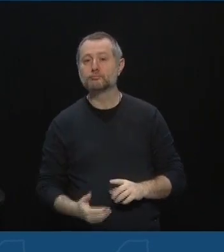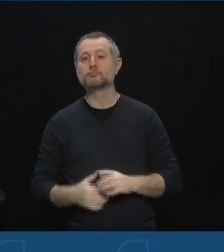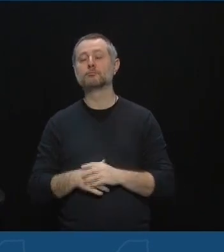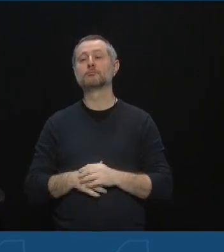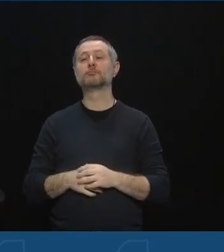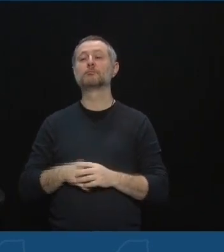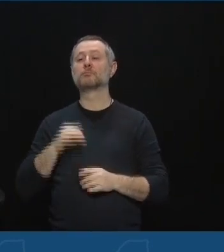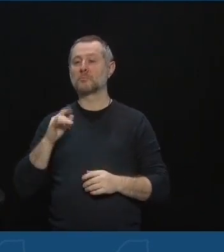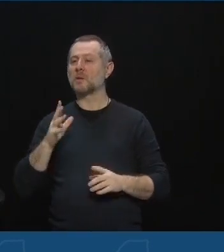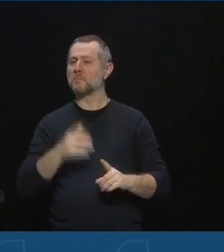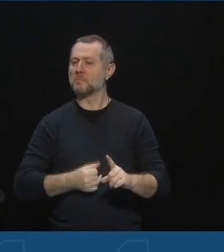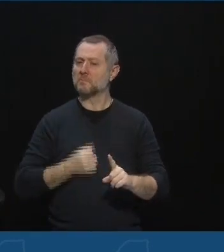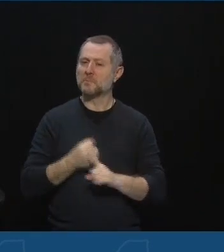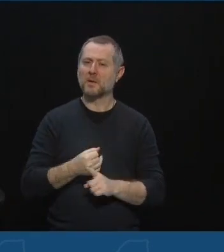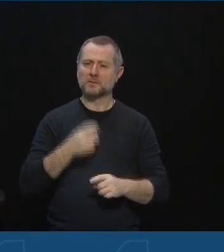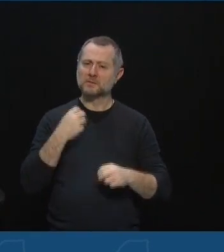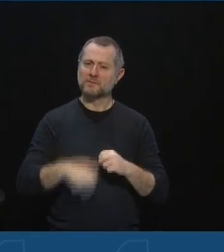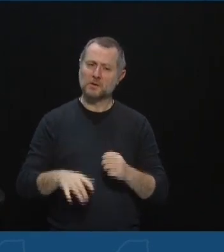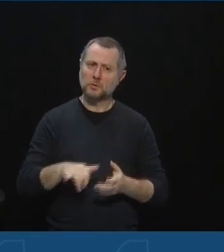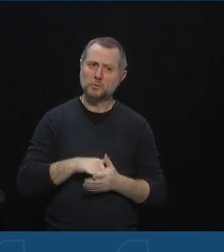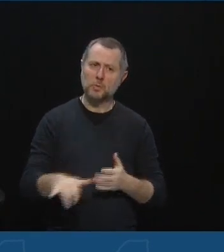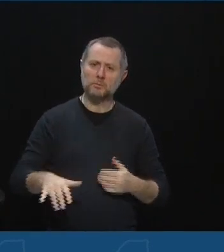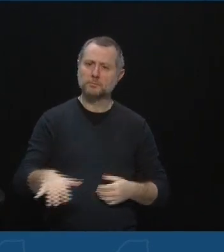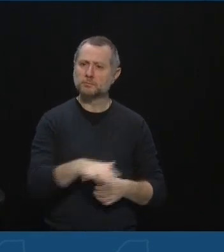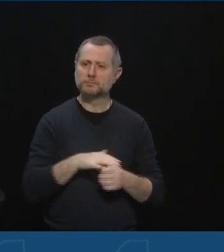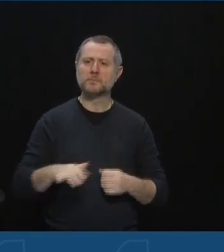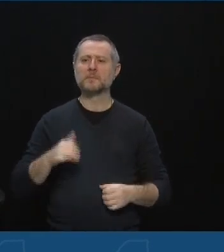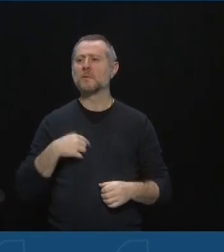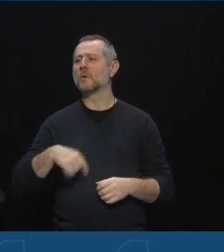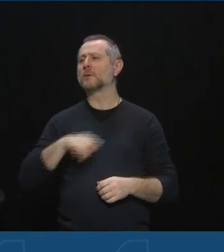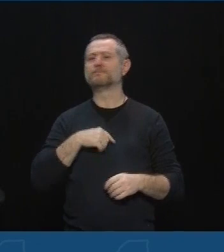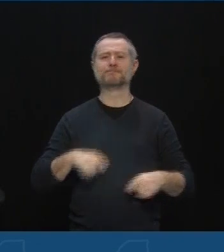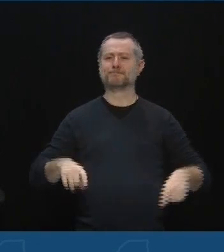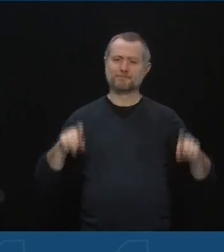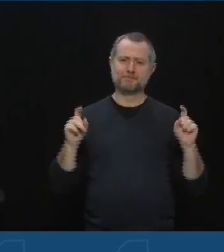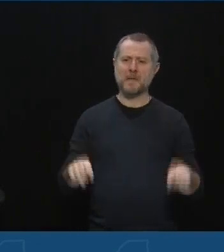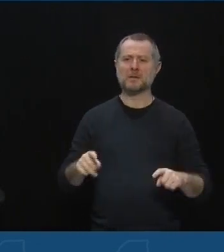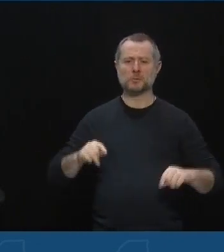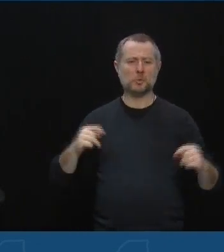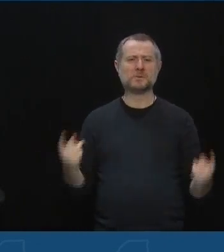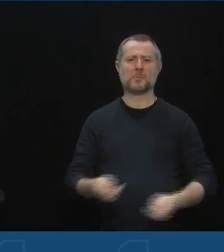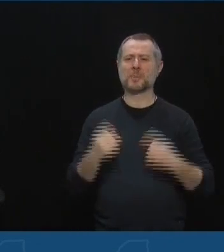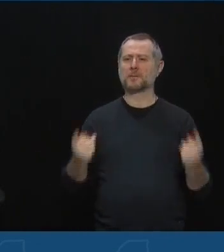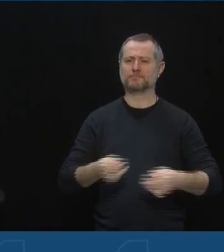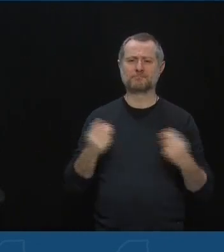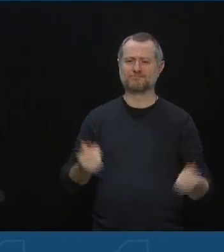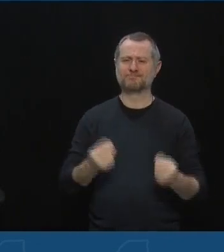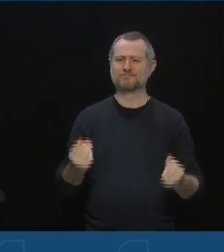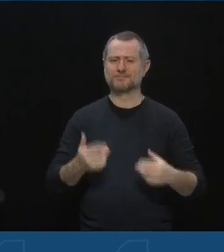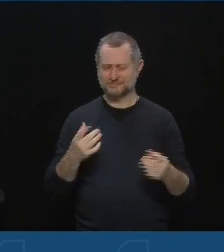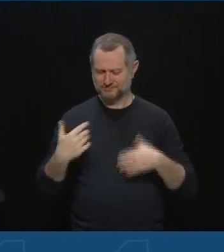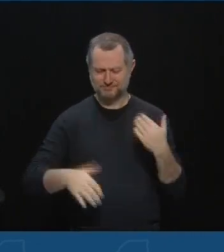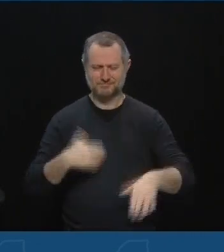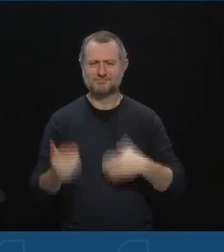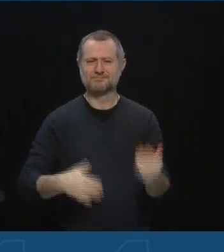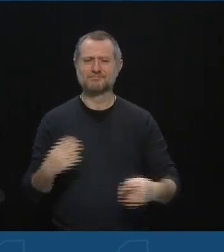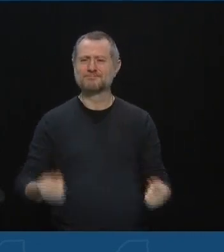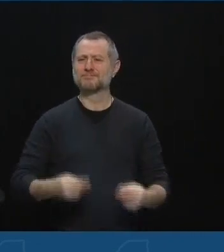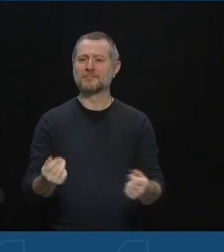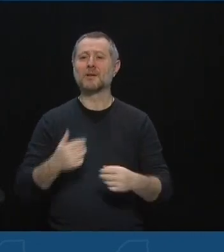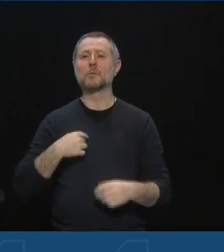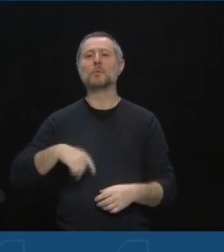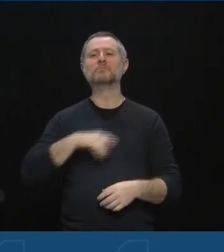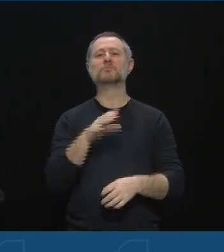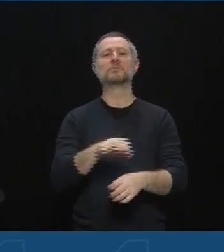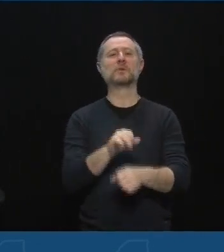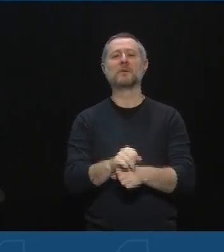hard in this state. And we have to confront this now. Actually yesterday, but right now we have to take this, and I want to have a $4